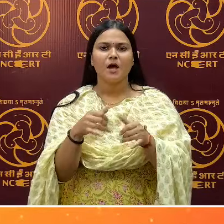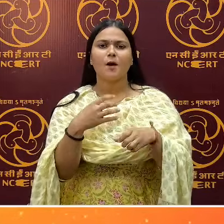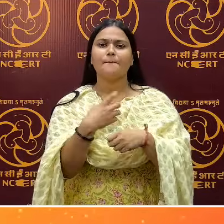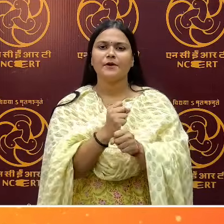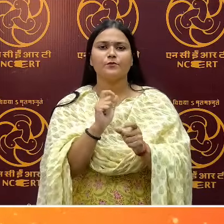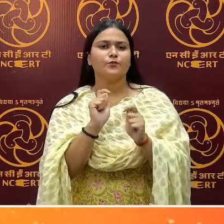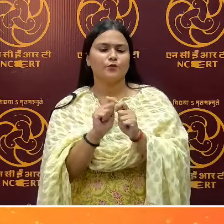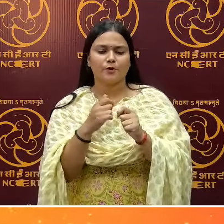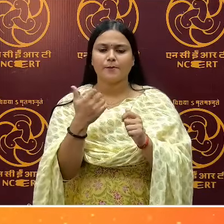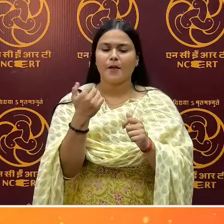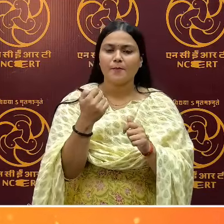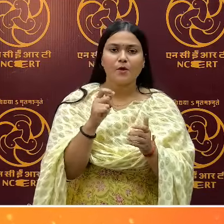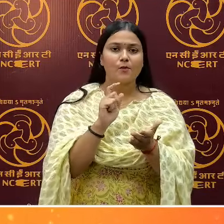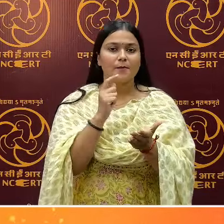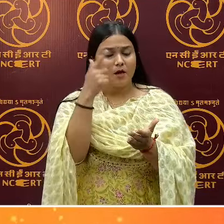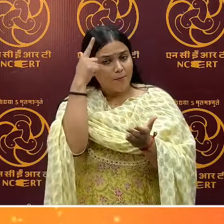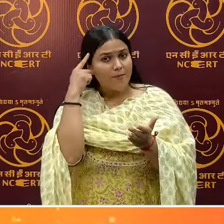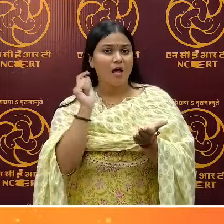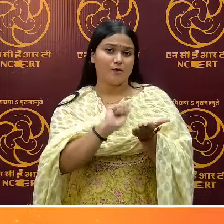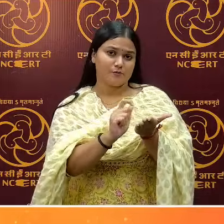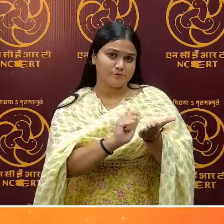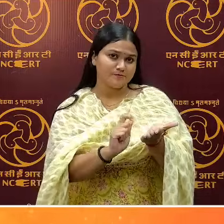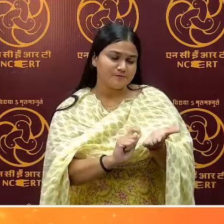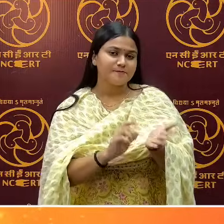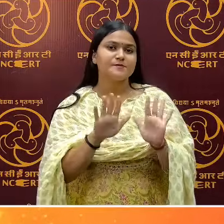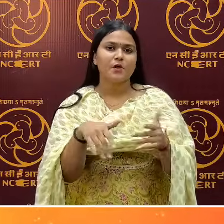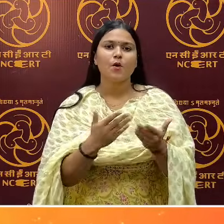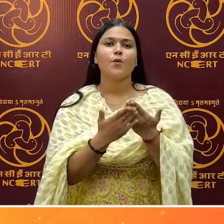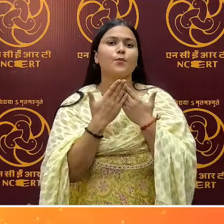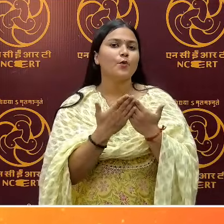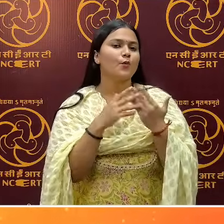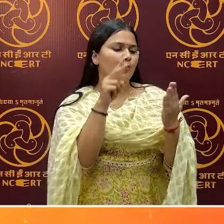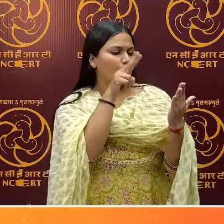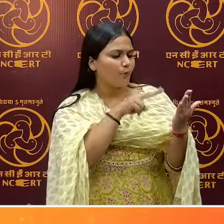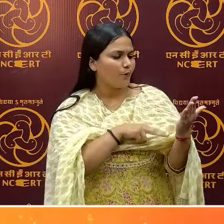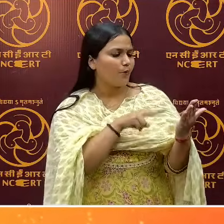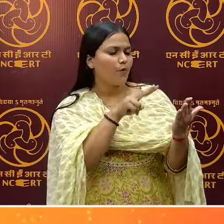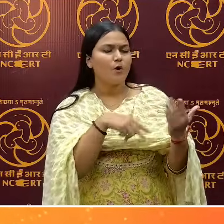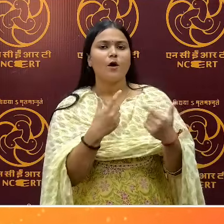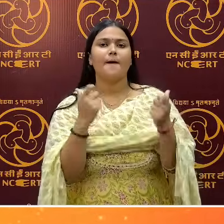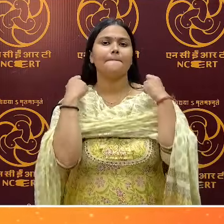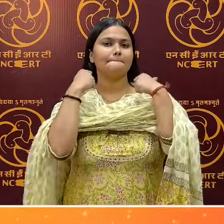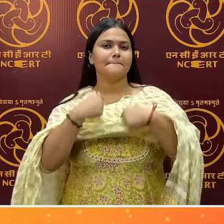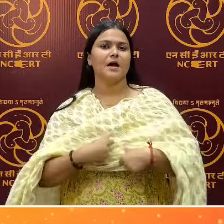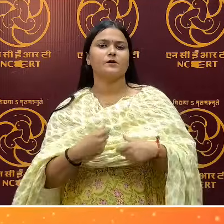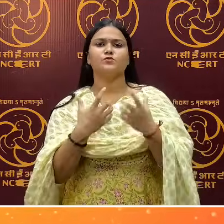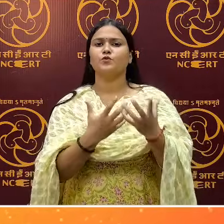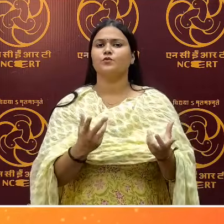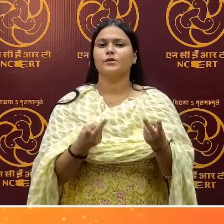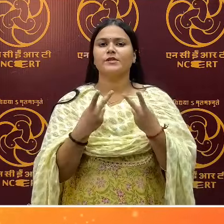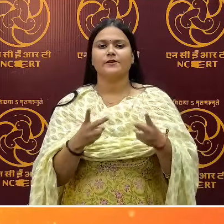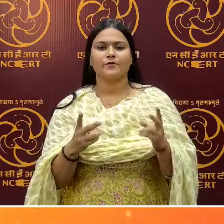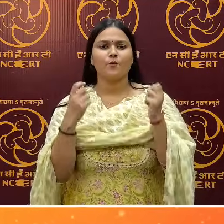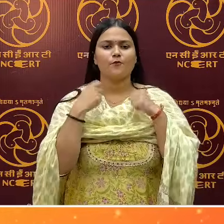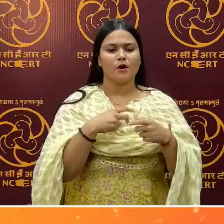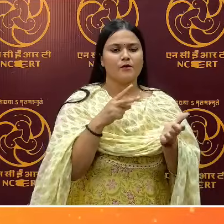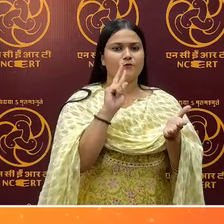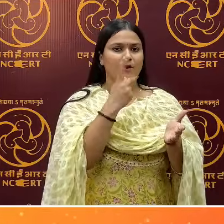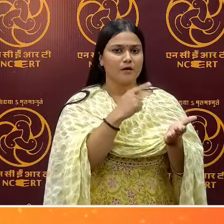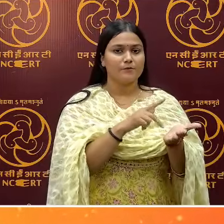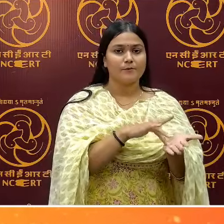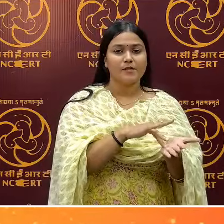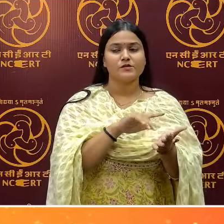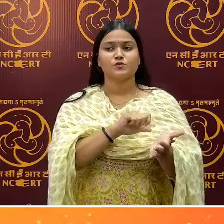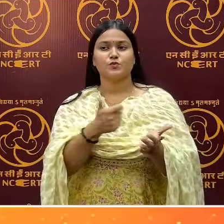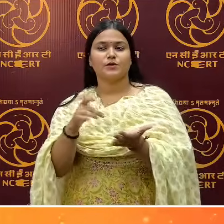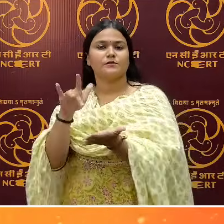work, like a pencil help them to write, or a book helps them to read, a bag to carry their things from one place to another.